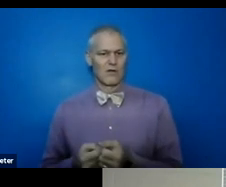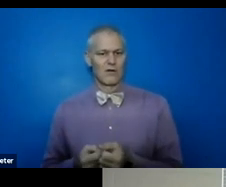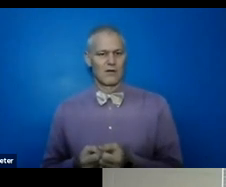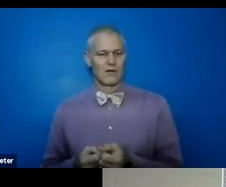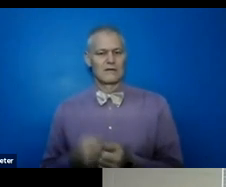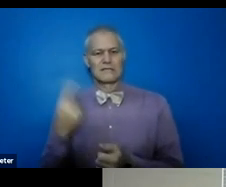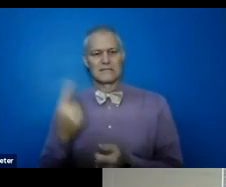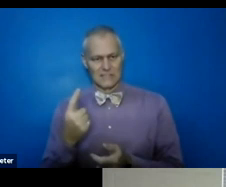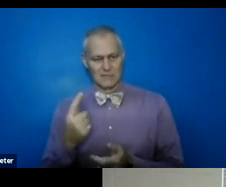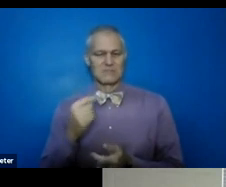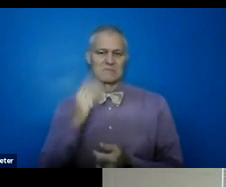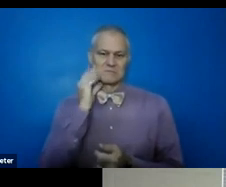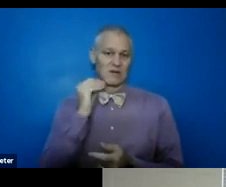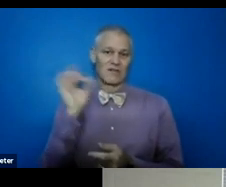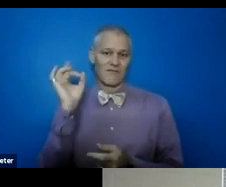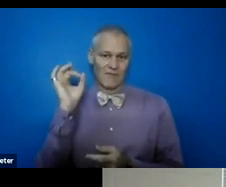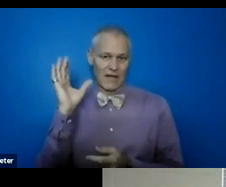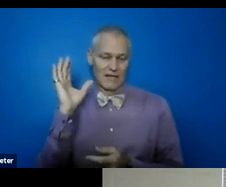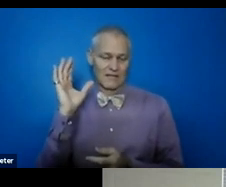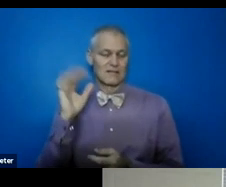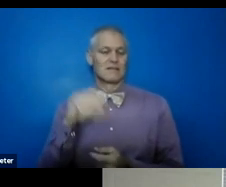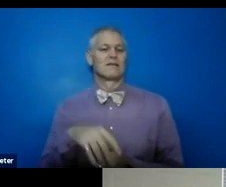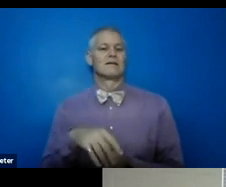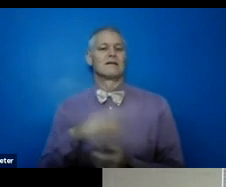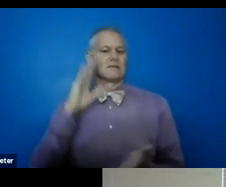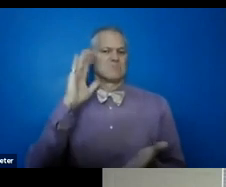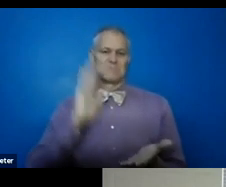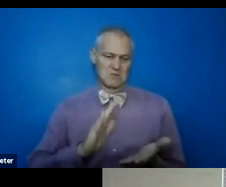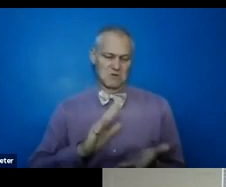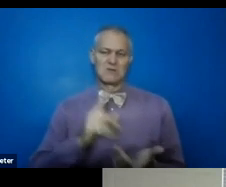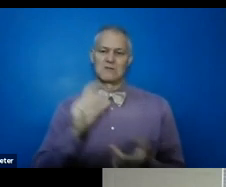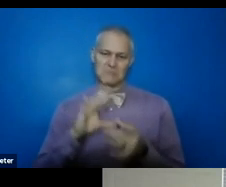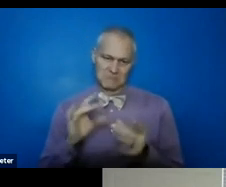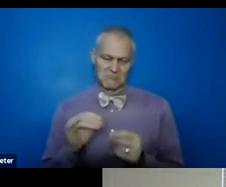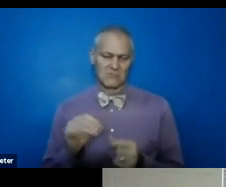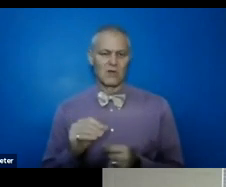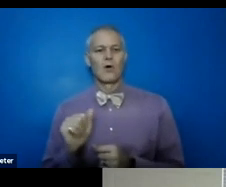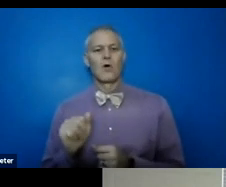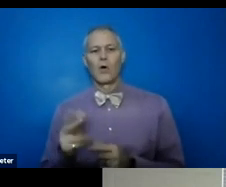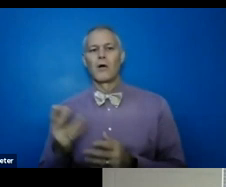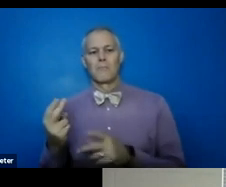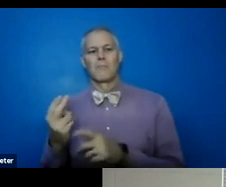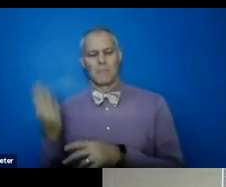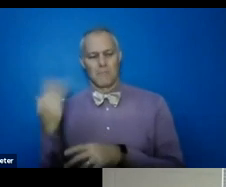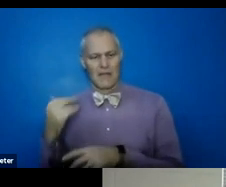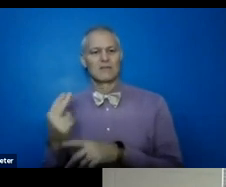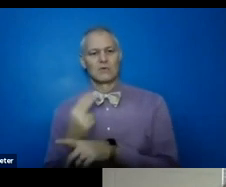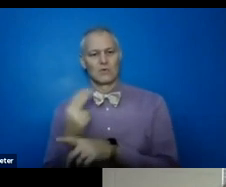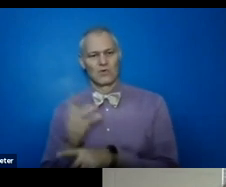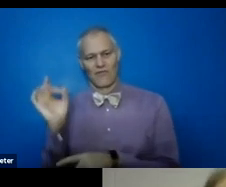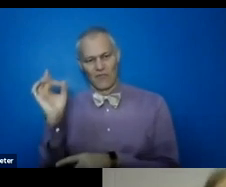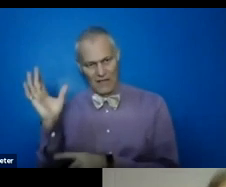someone who had been experiencing violence in that relationship reporting that has decreased, someone who's in the past used various forms of violence in the